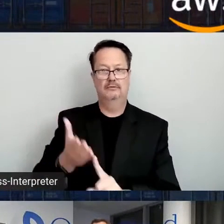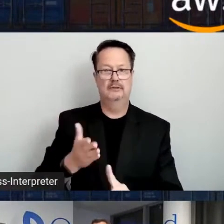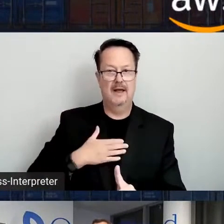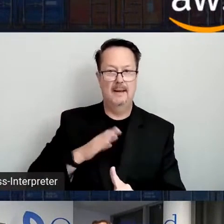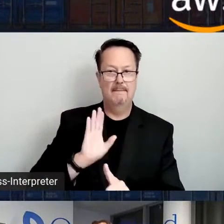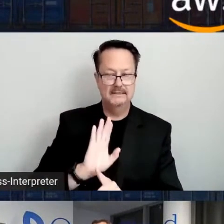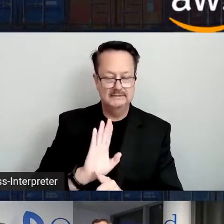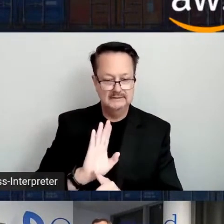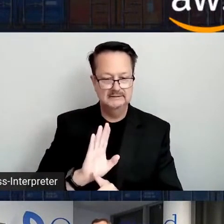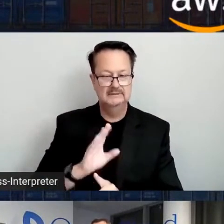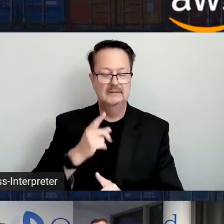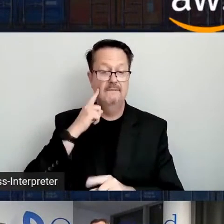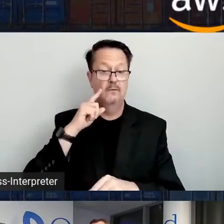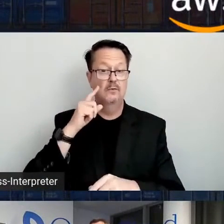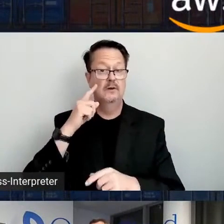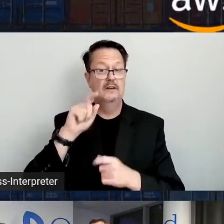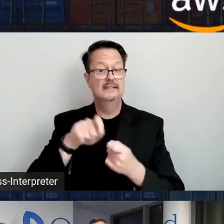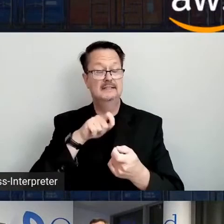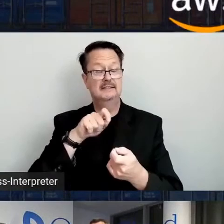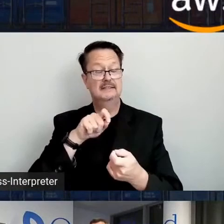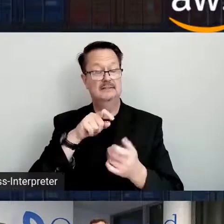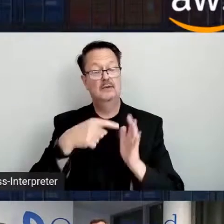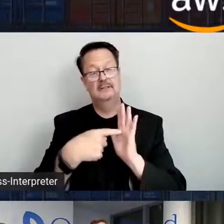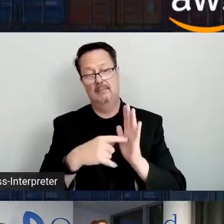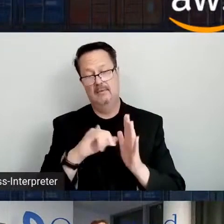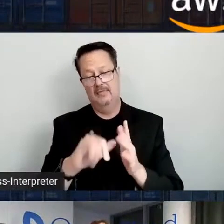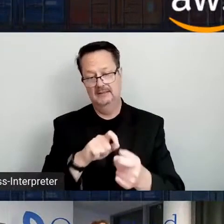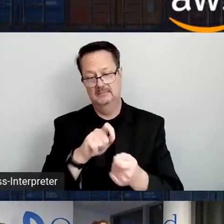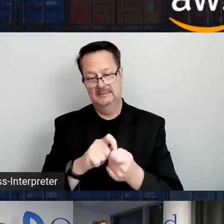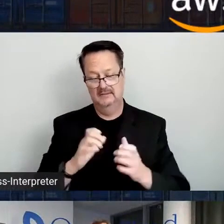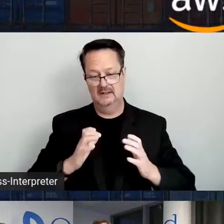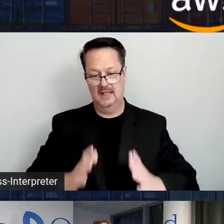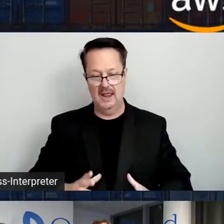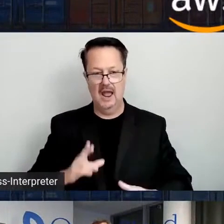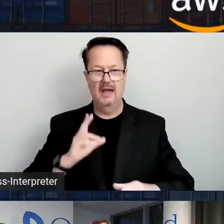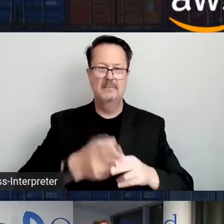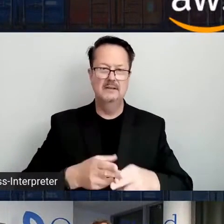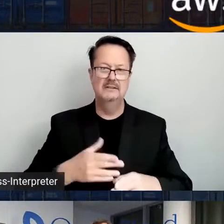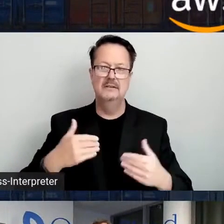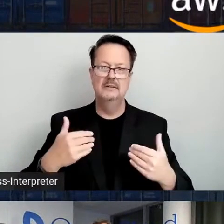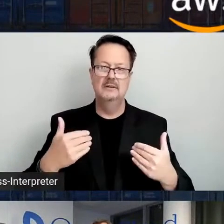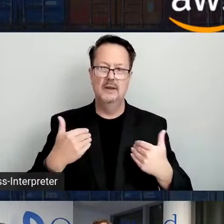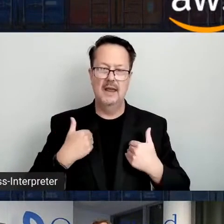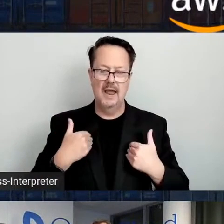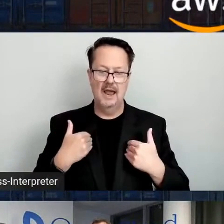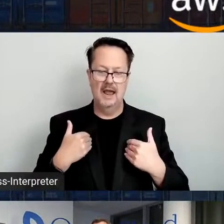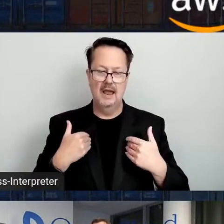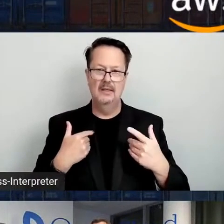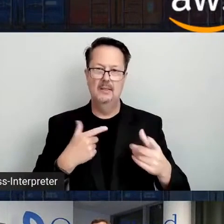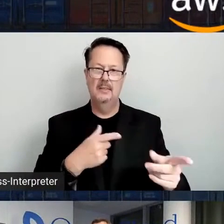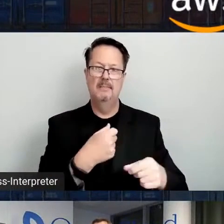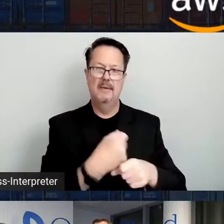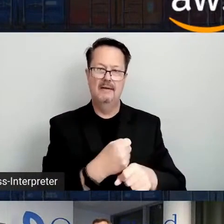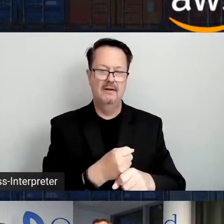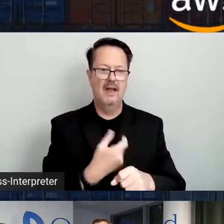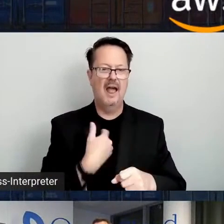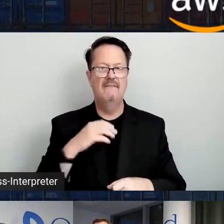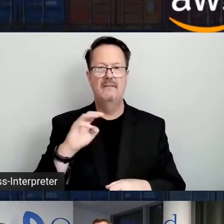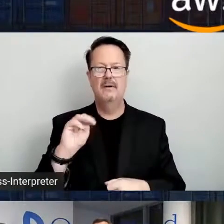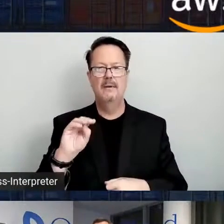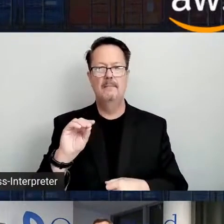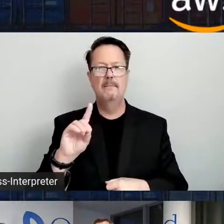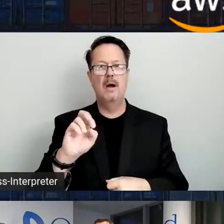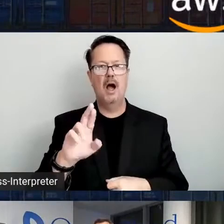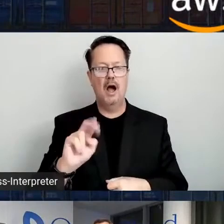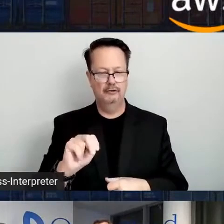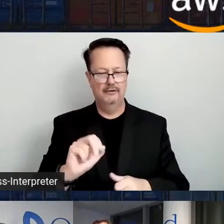for example, for this specific client I was referring to, we are modernizing its application,